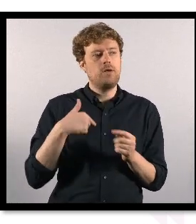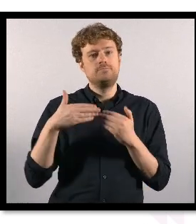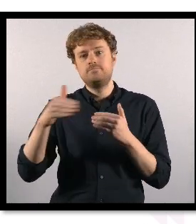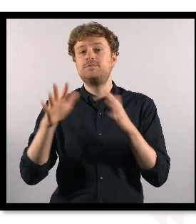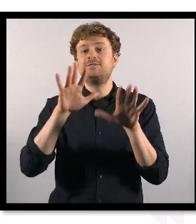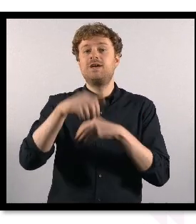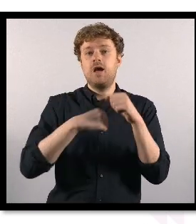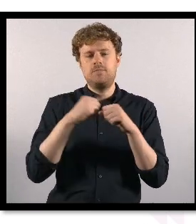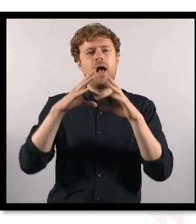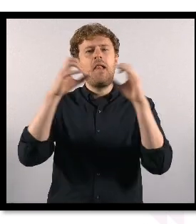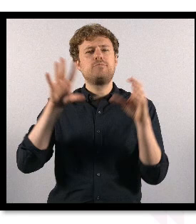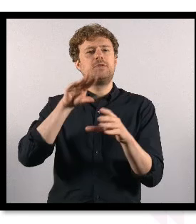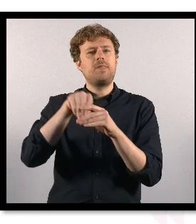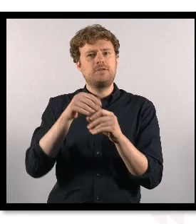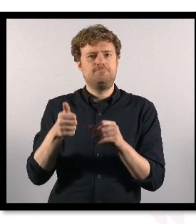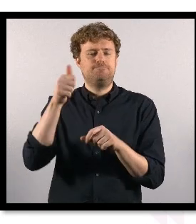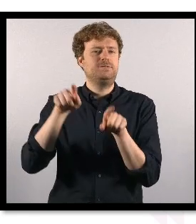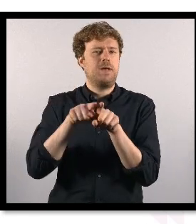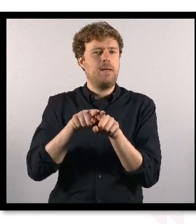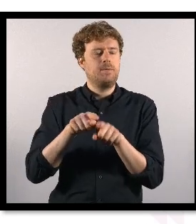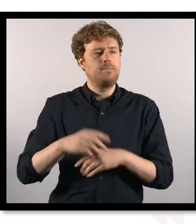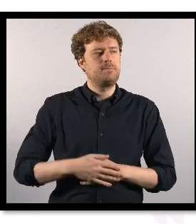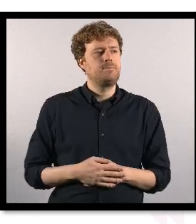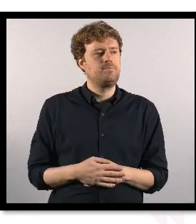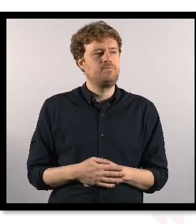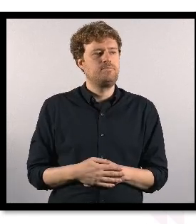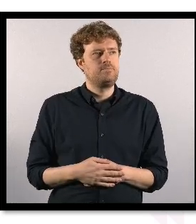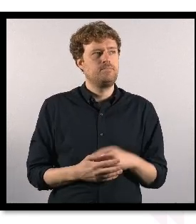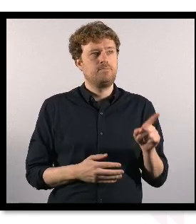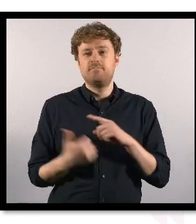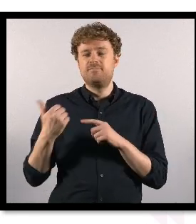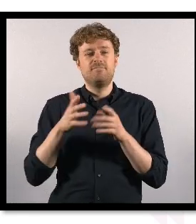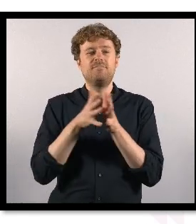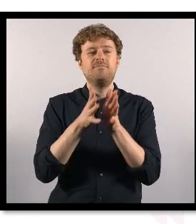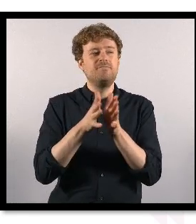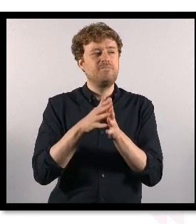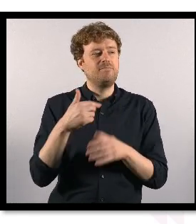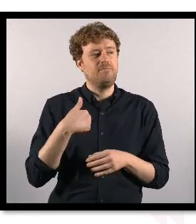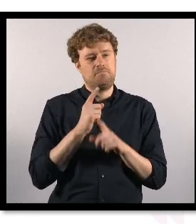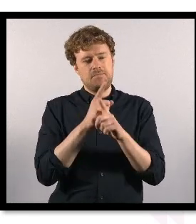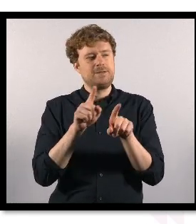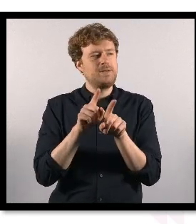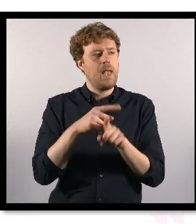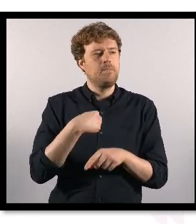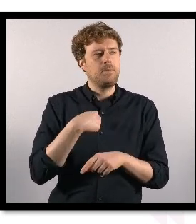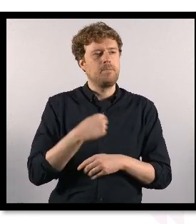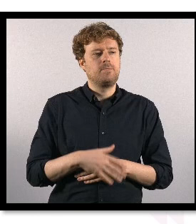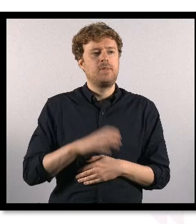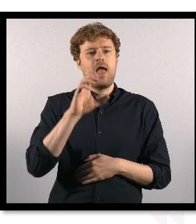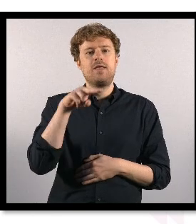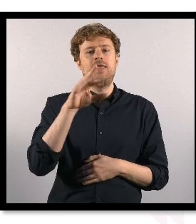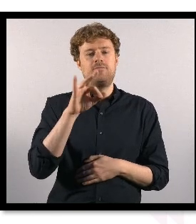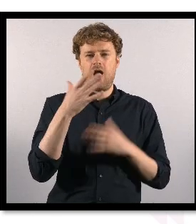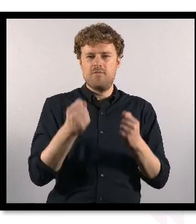graduation. They have a lot of meaning for the projects themselves as the TOC and the community helps them mature through these